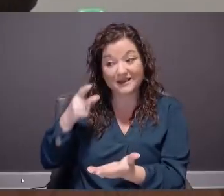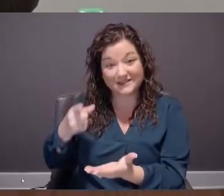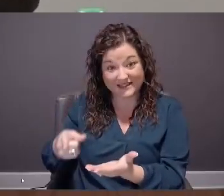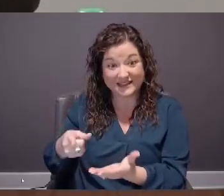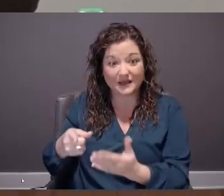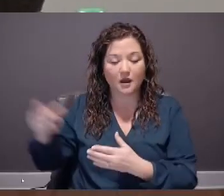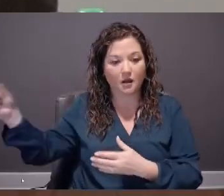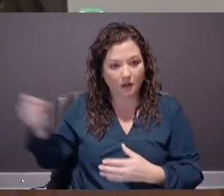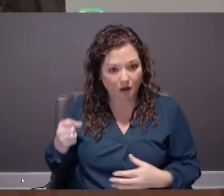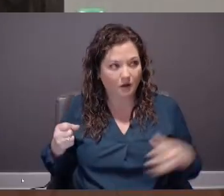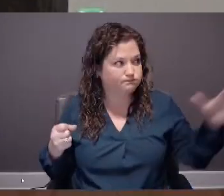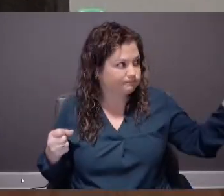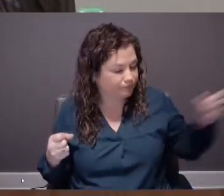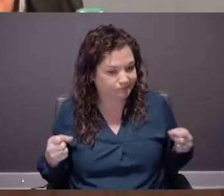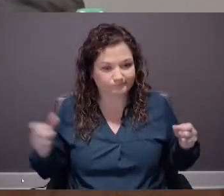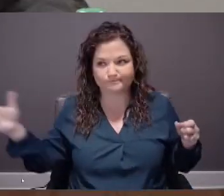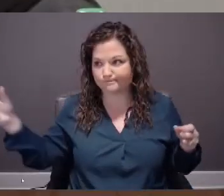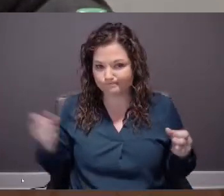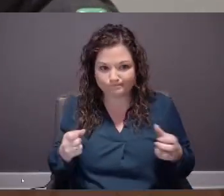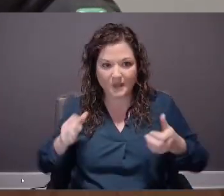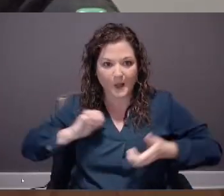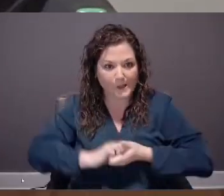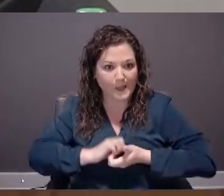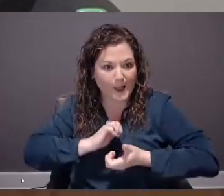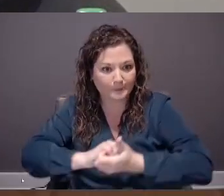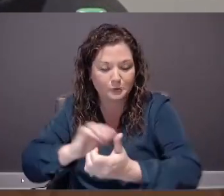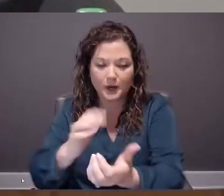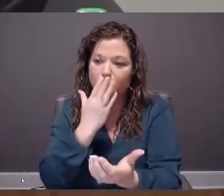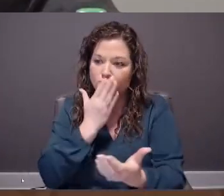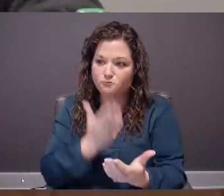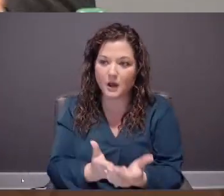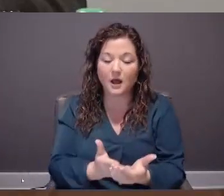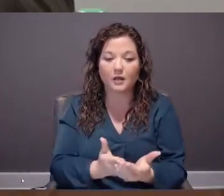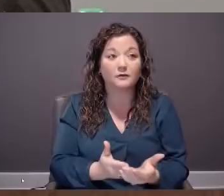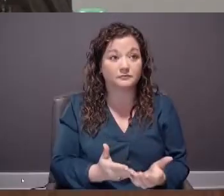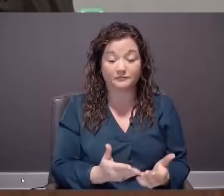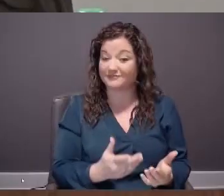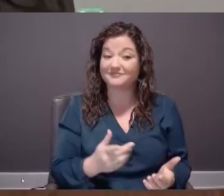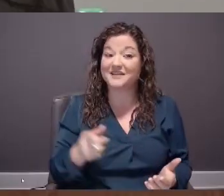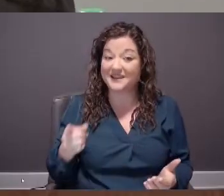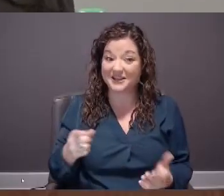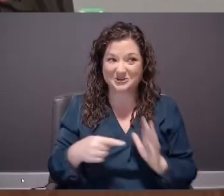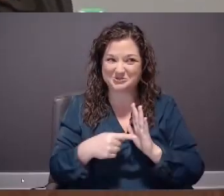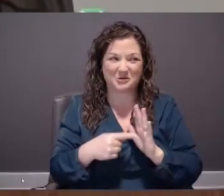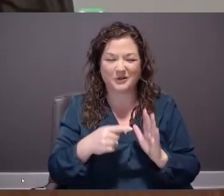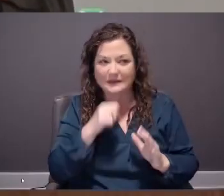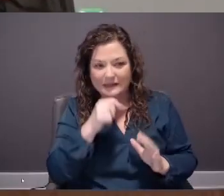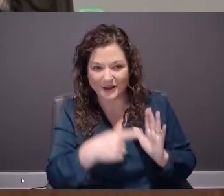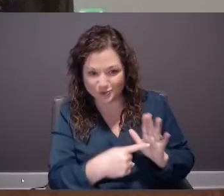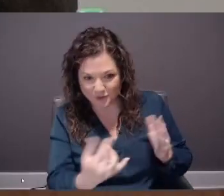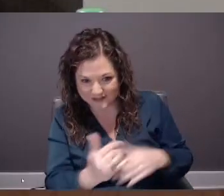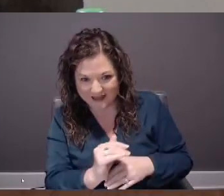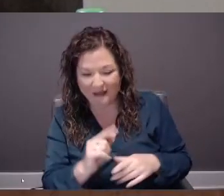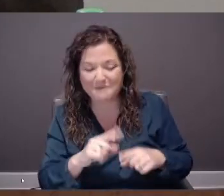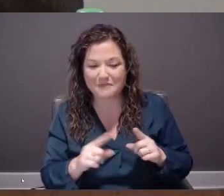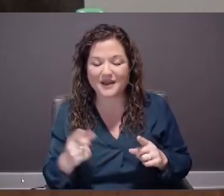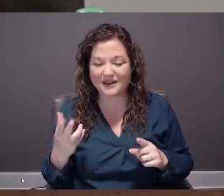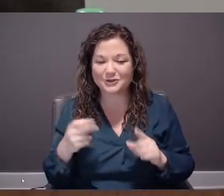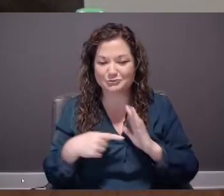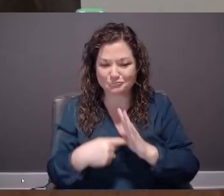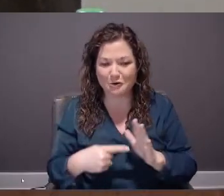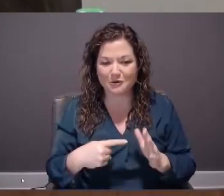And what he didn't show, he sent me a picture a couple weeks ago of his guys and gals that worked for him. He brought them in